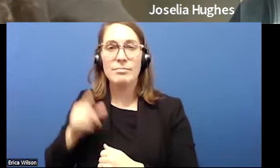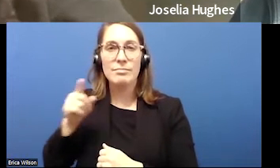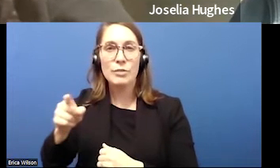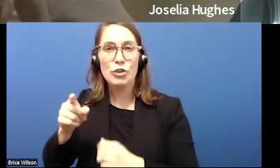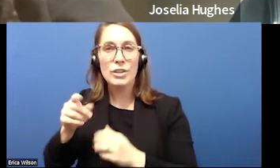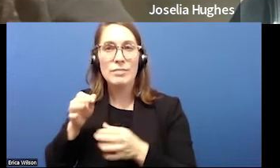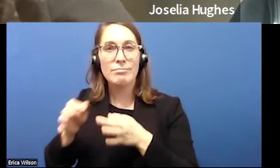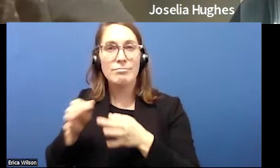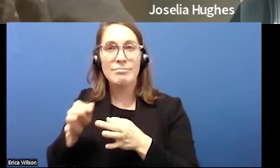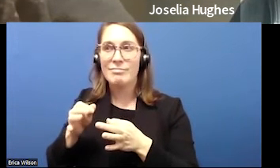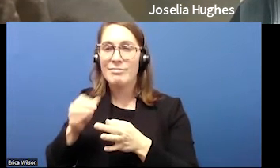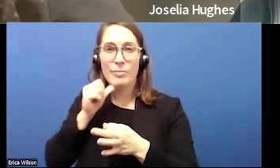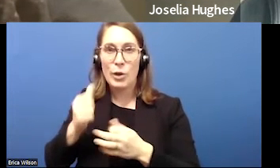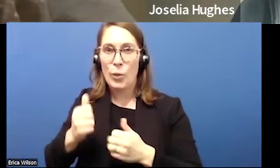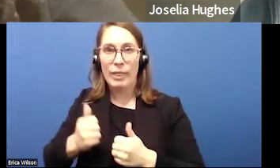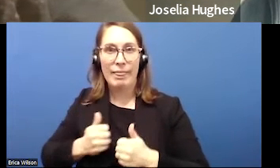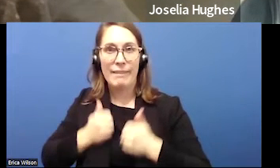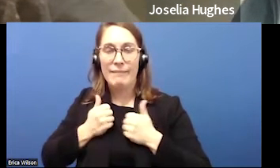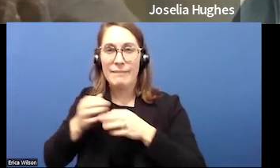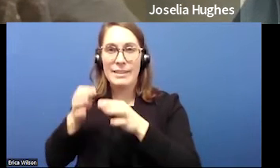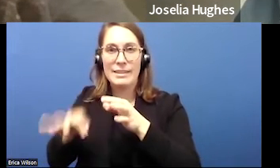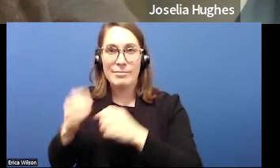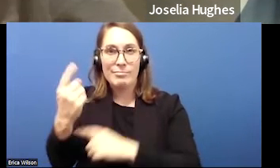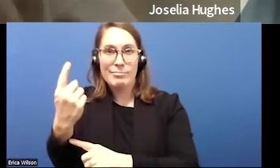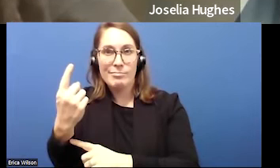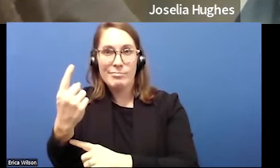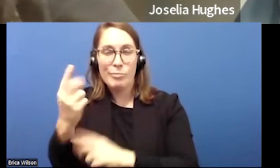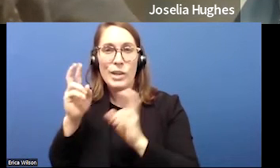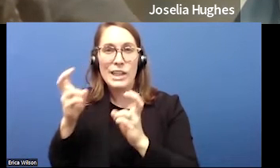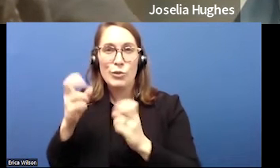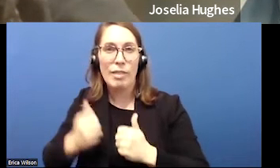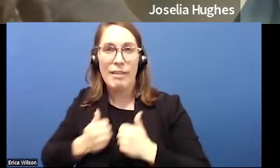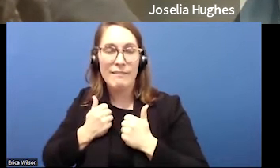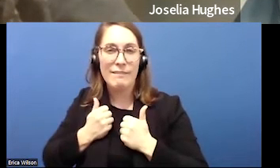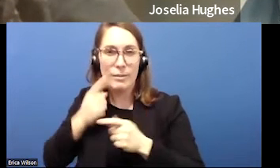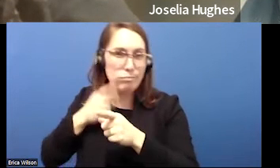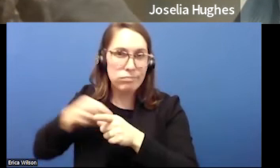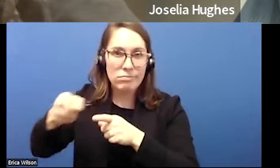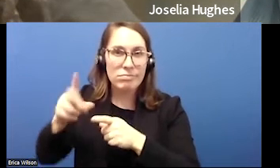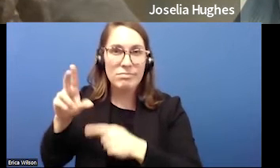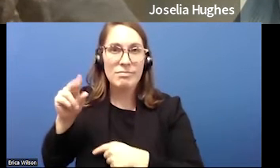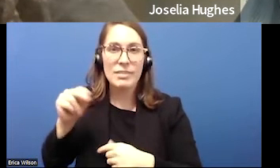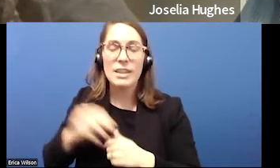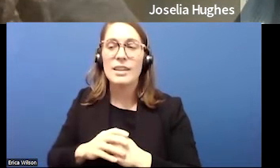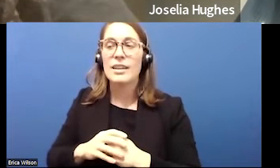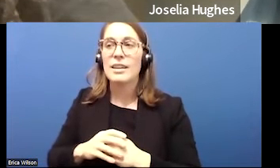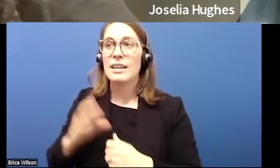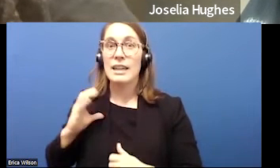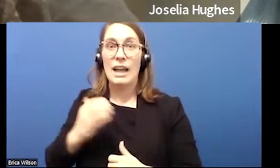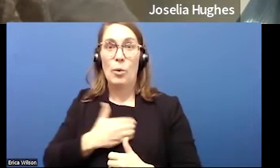And it is just to say that, like, we do not live single issue lives, and the ways that